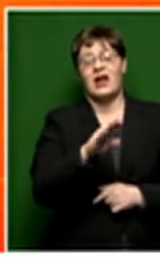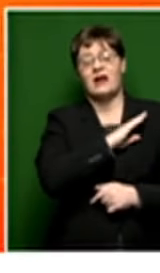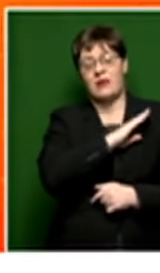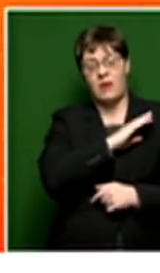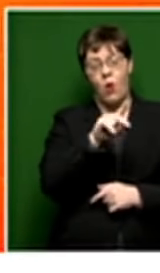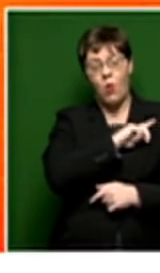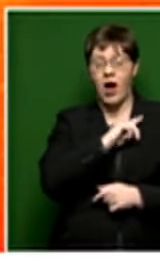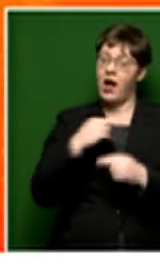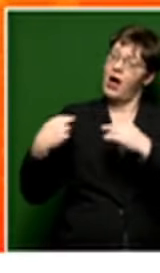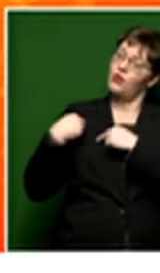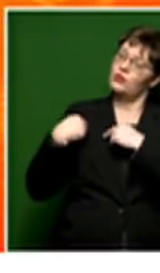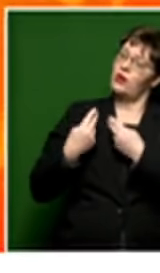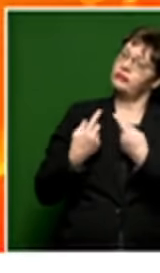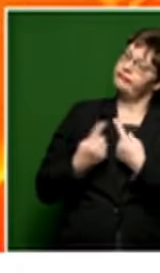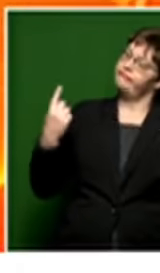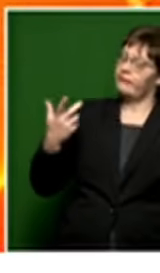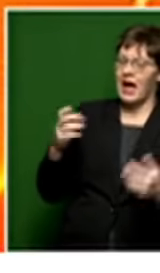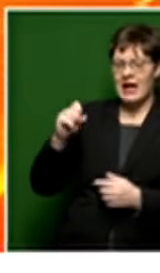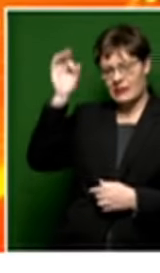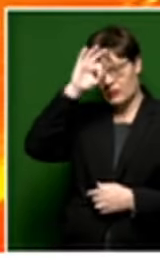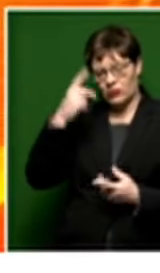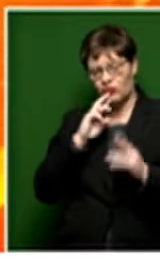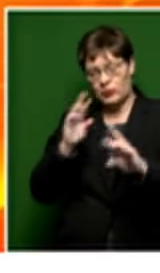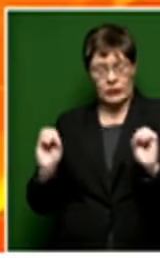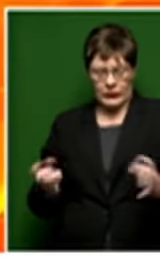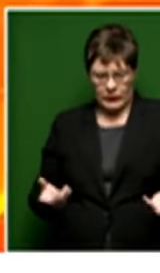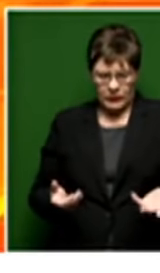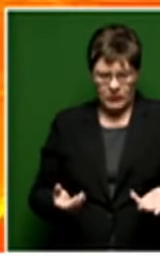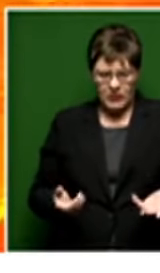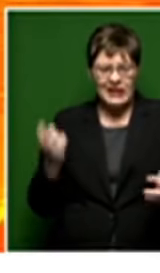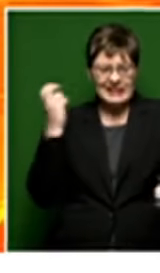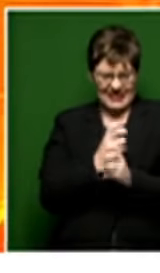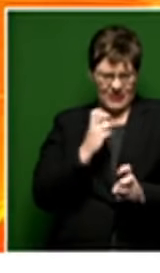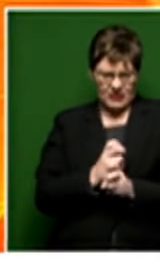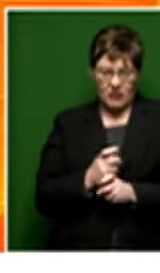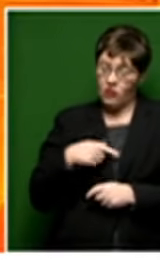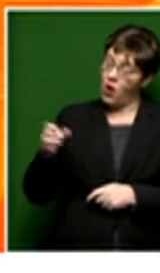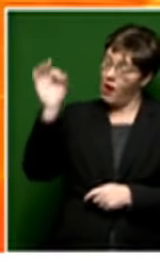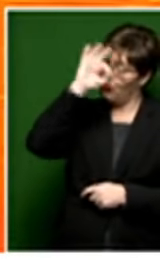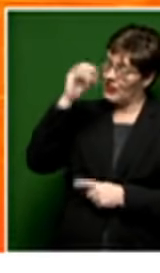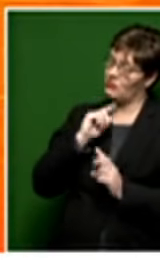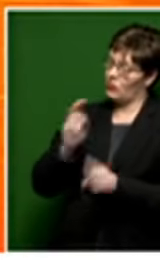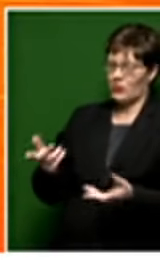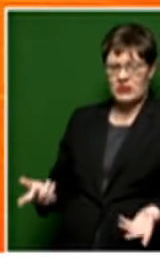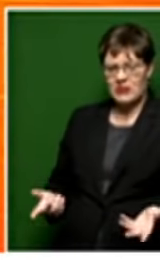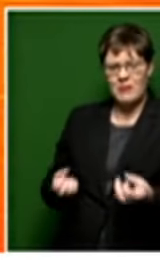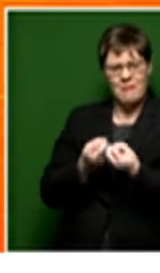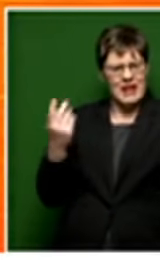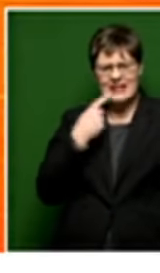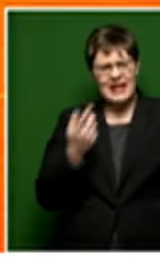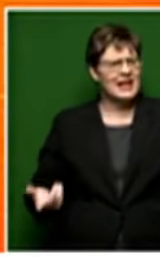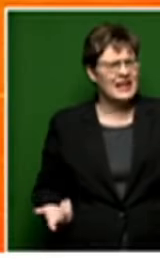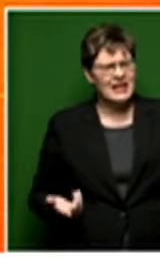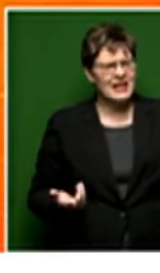lack of response from the SANDF and the SAPS. I know it's hard for you to respond on behalf of the SAPS, but many saying